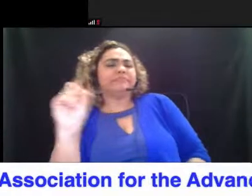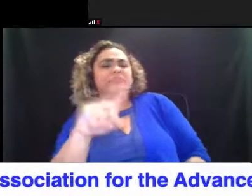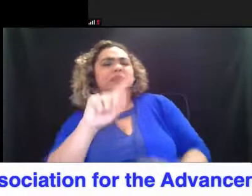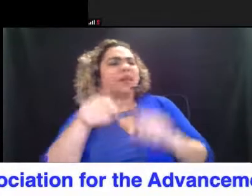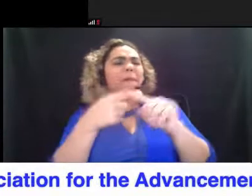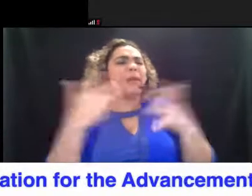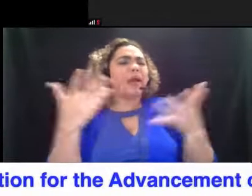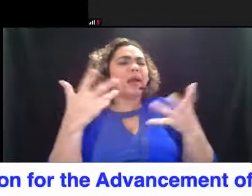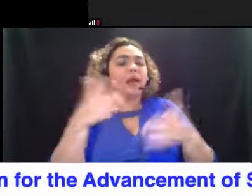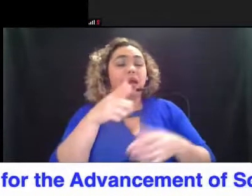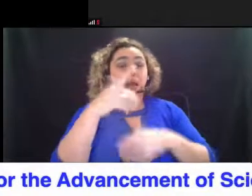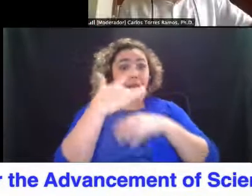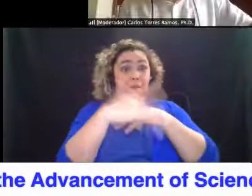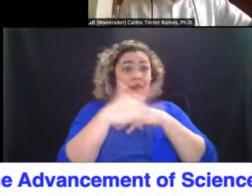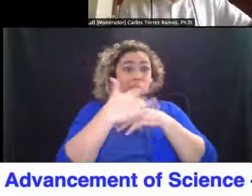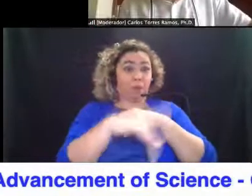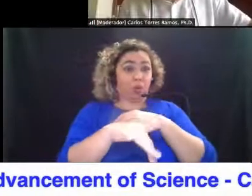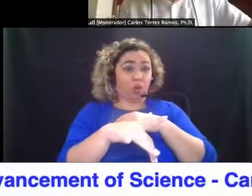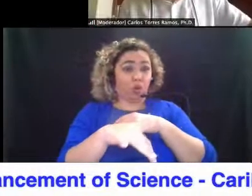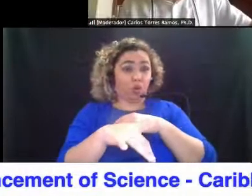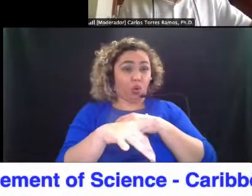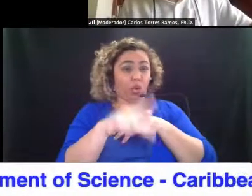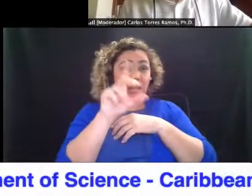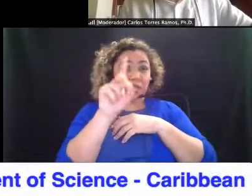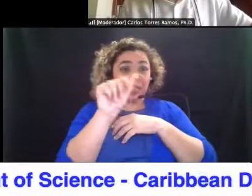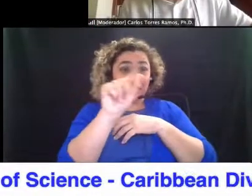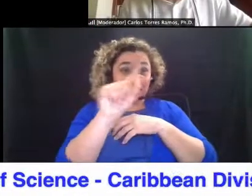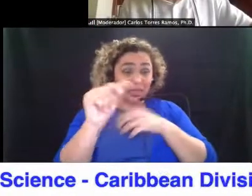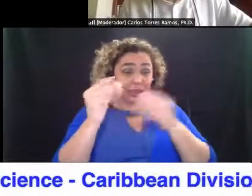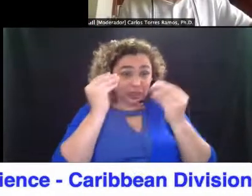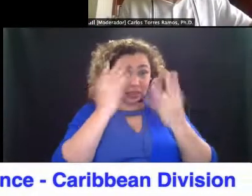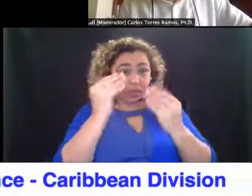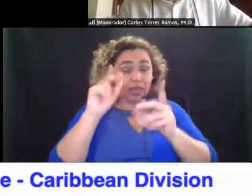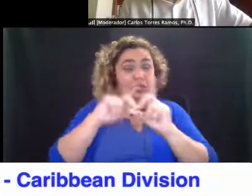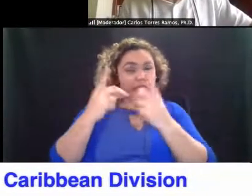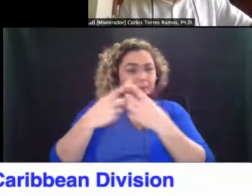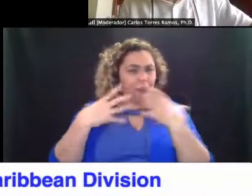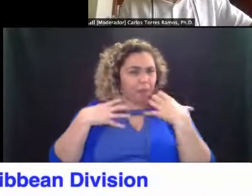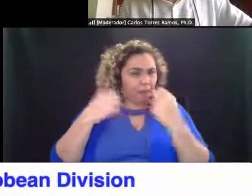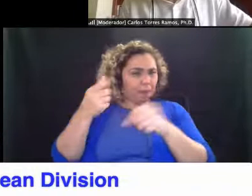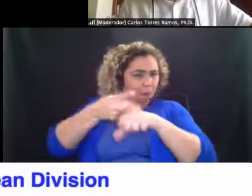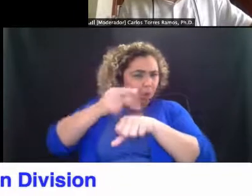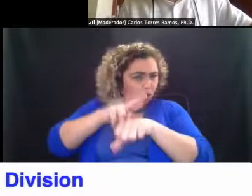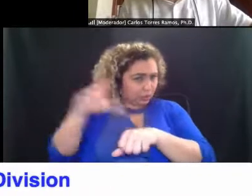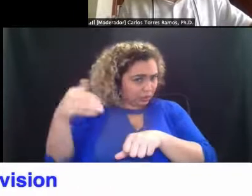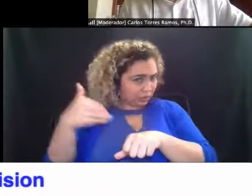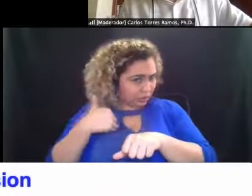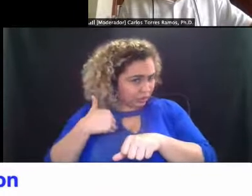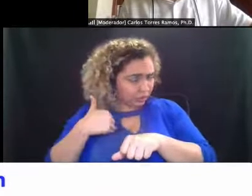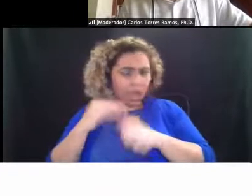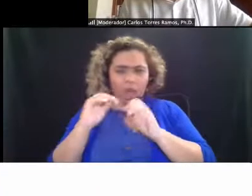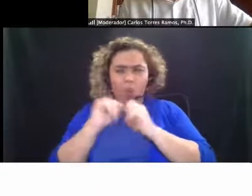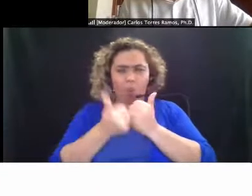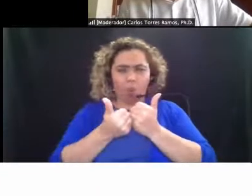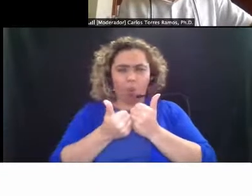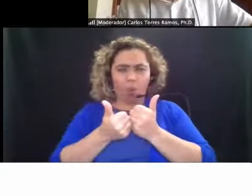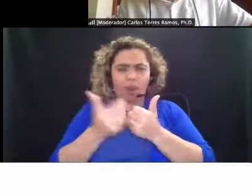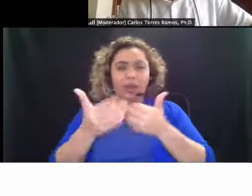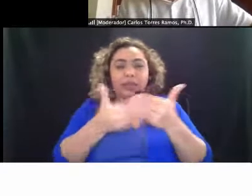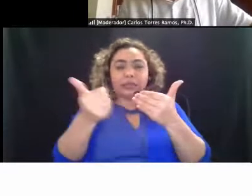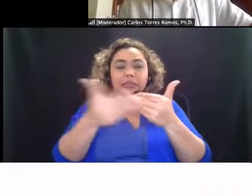the availability of the data available by the Department of Health in Puerto Rico. What is the easiest, I